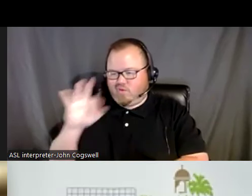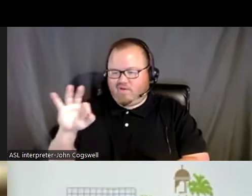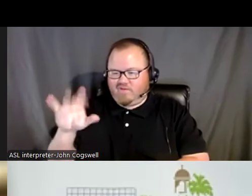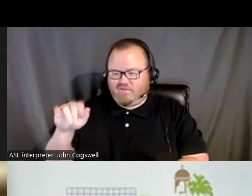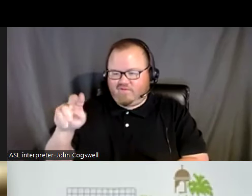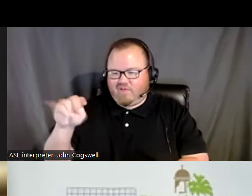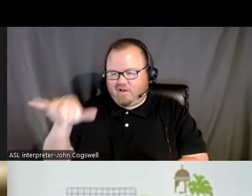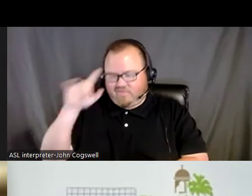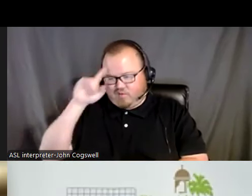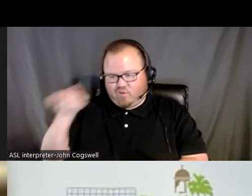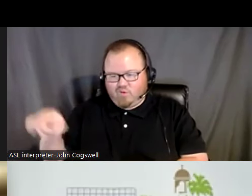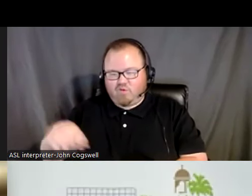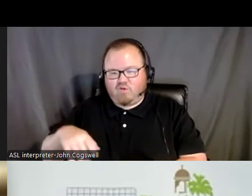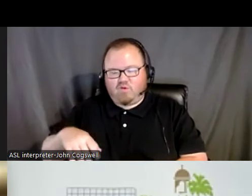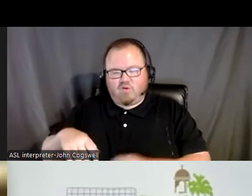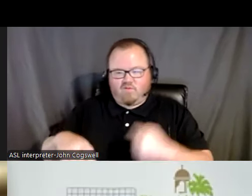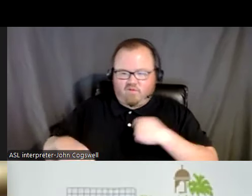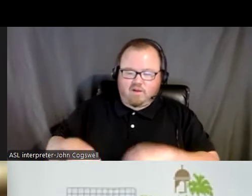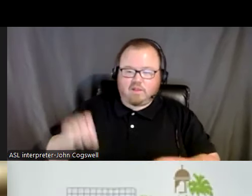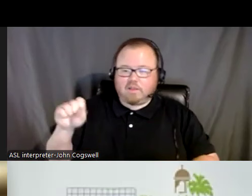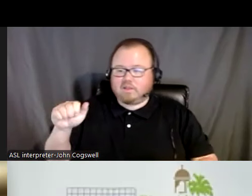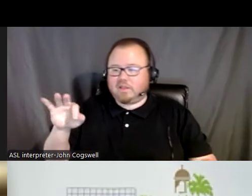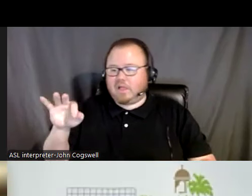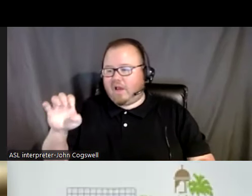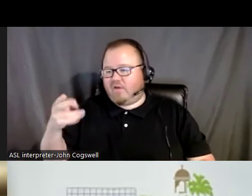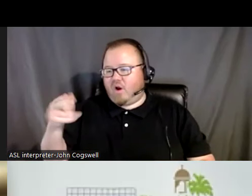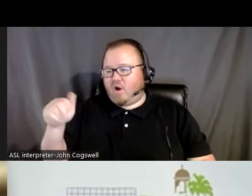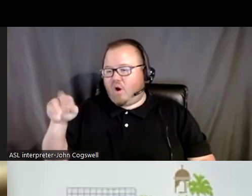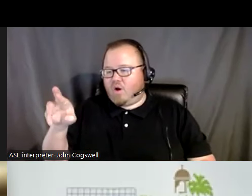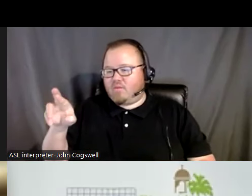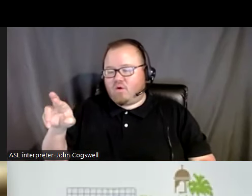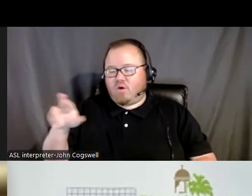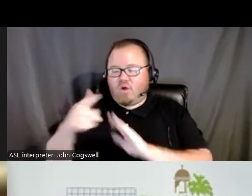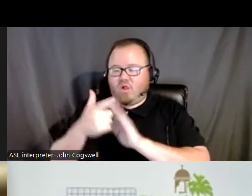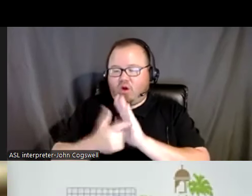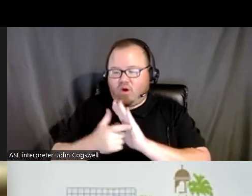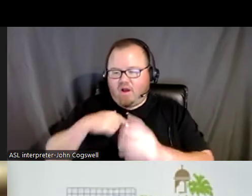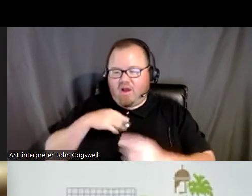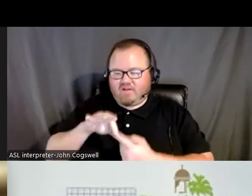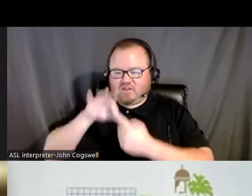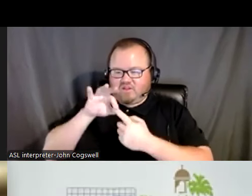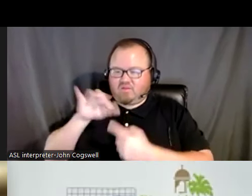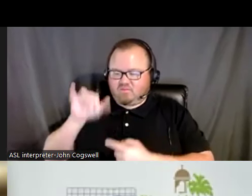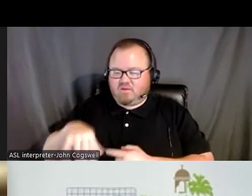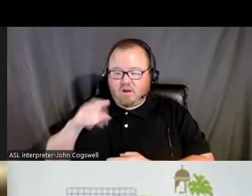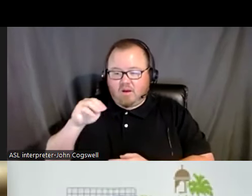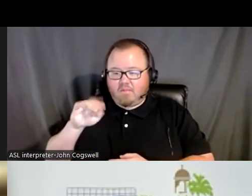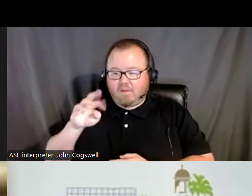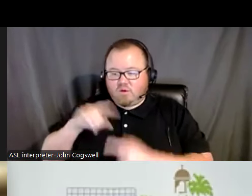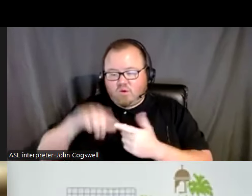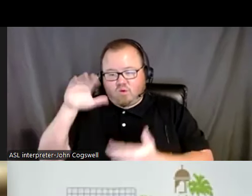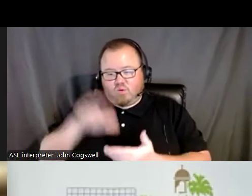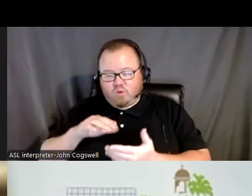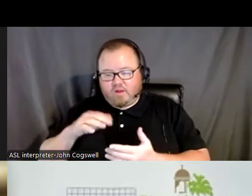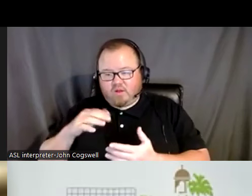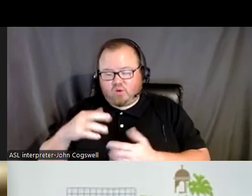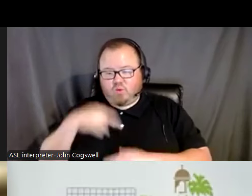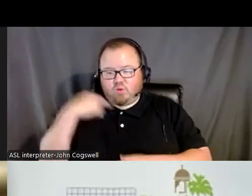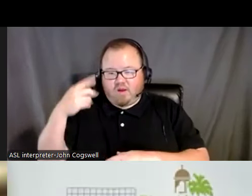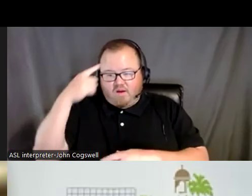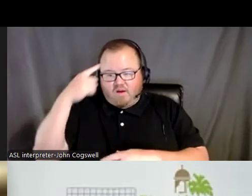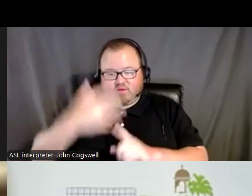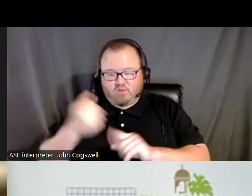been a felony for me. The safe harbor law provides an exemption where Mindy now, to reduce risk of suicide, can come over